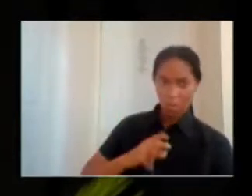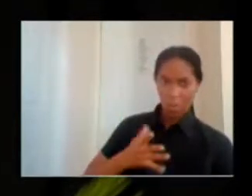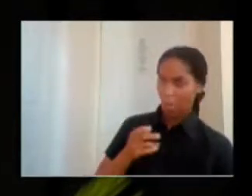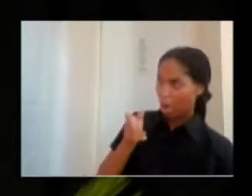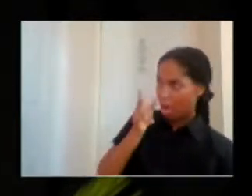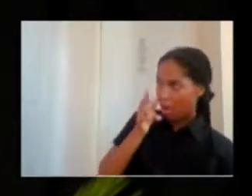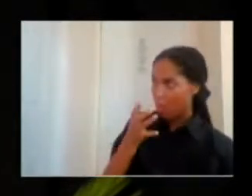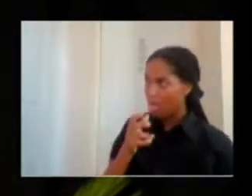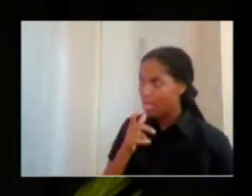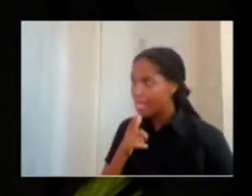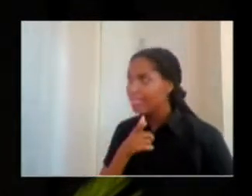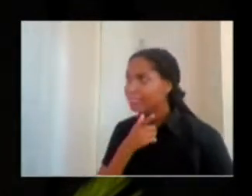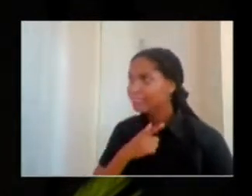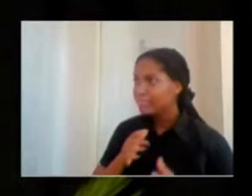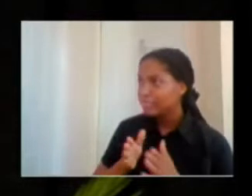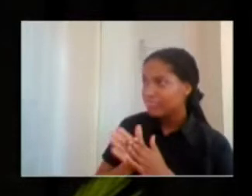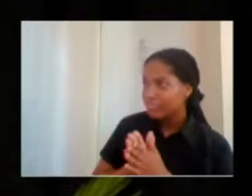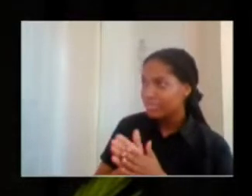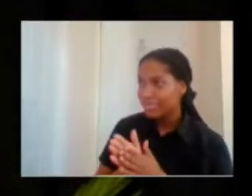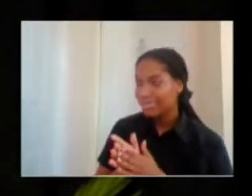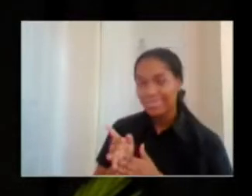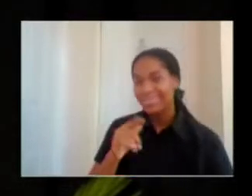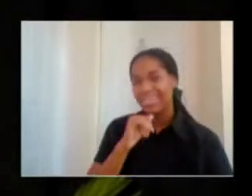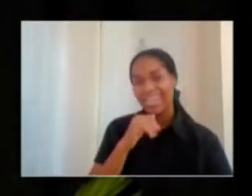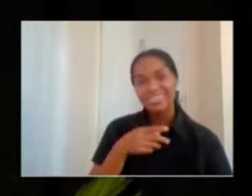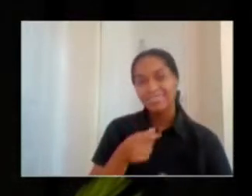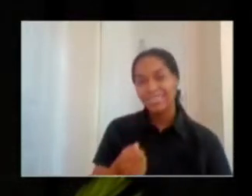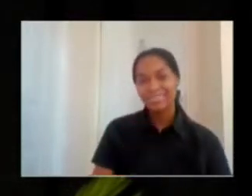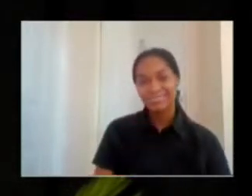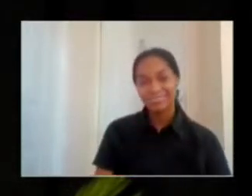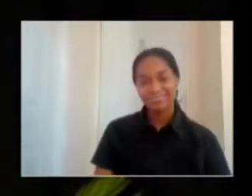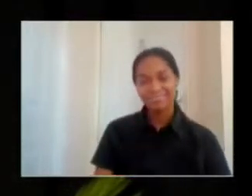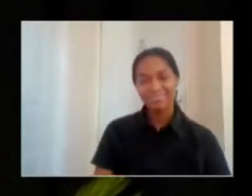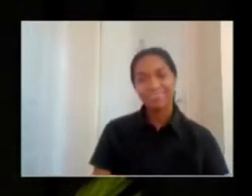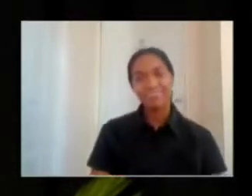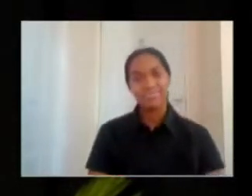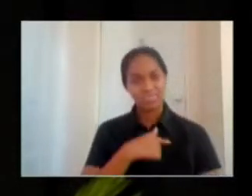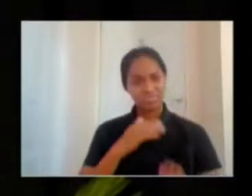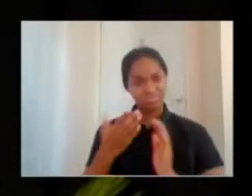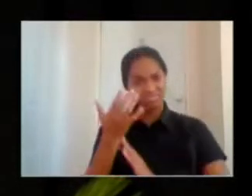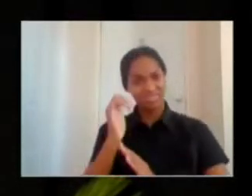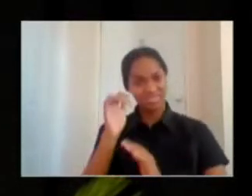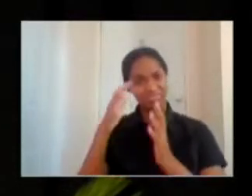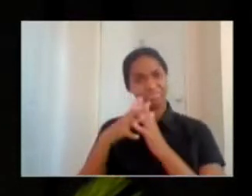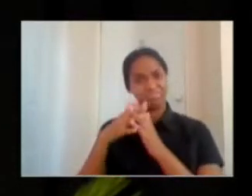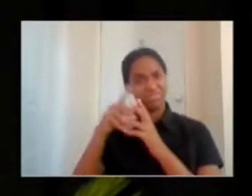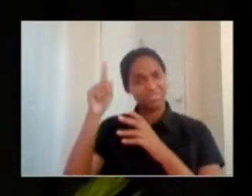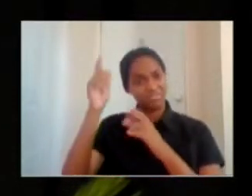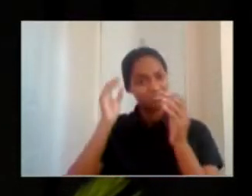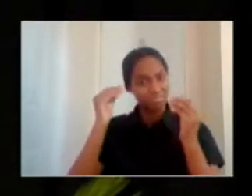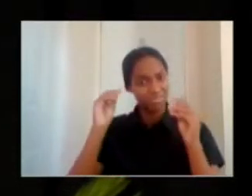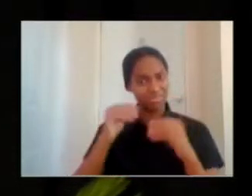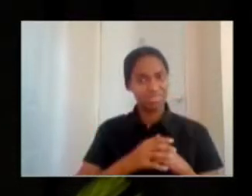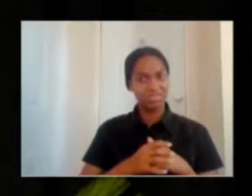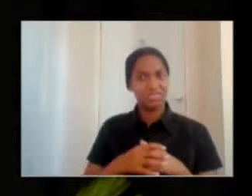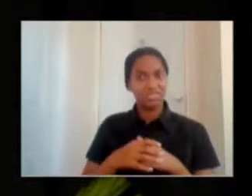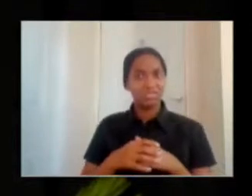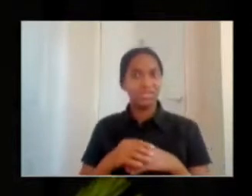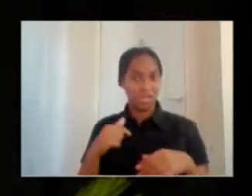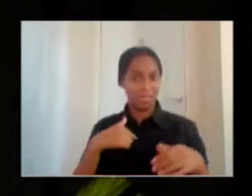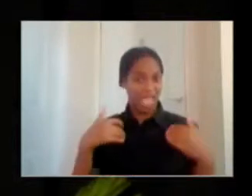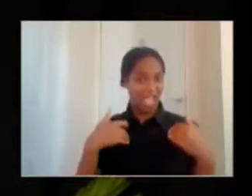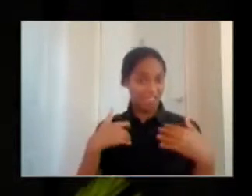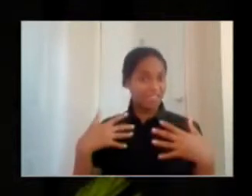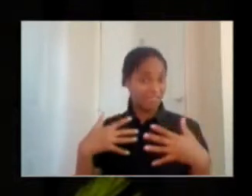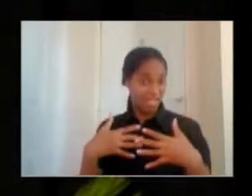$5. And, we face this in the US market as well, in that, I have a fear